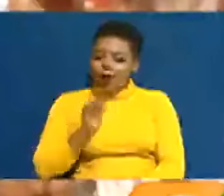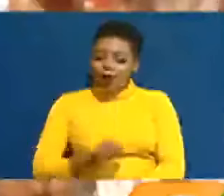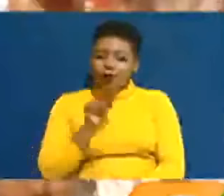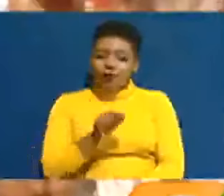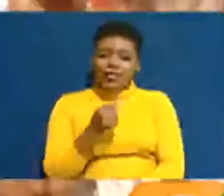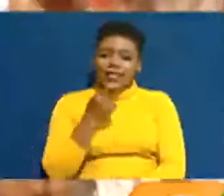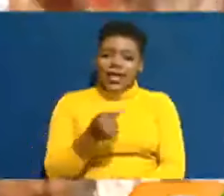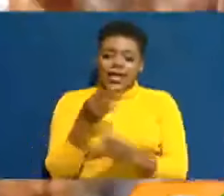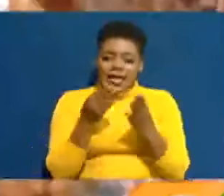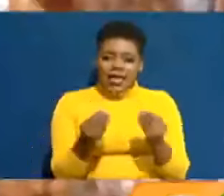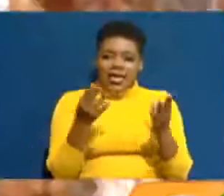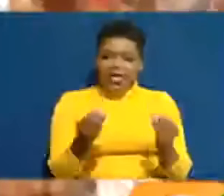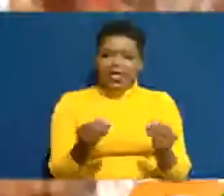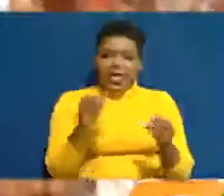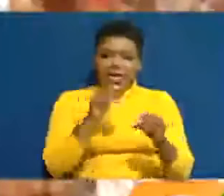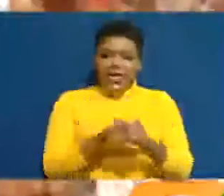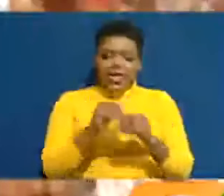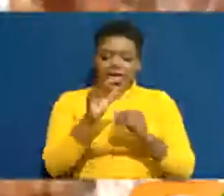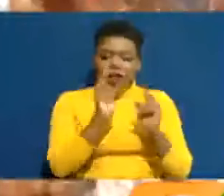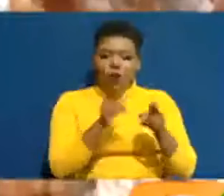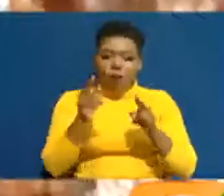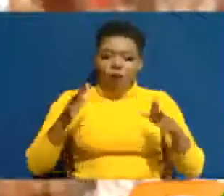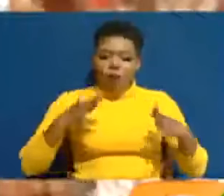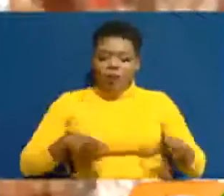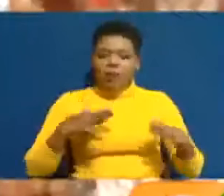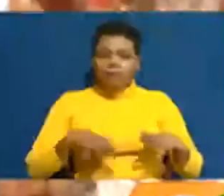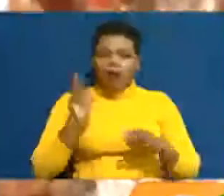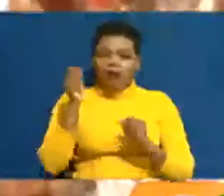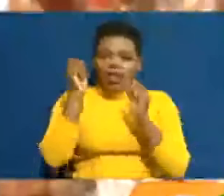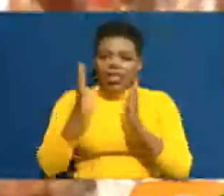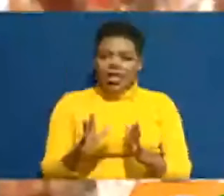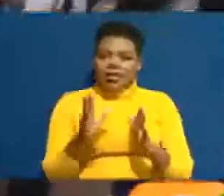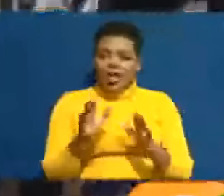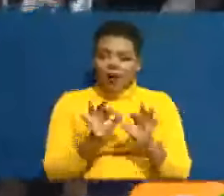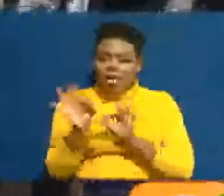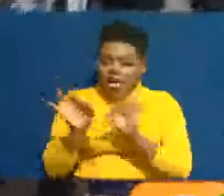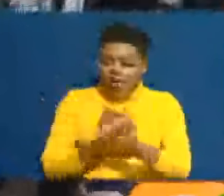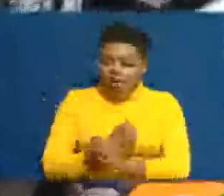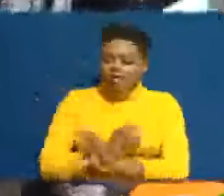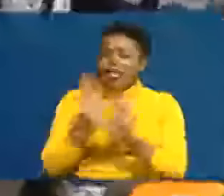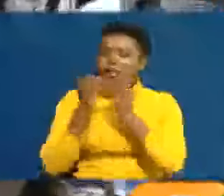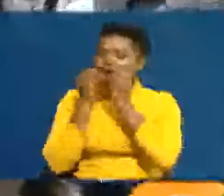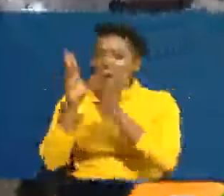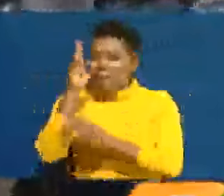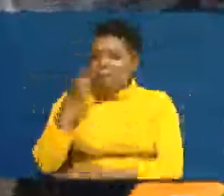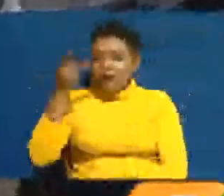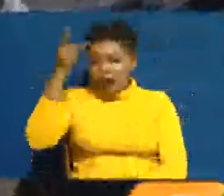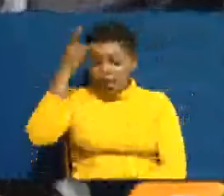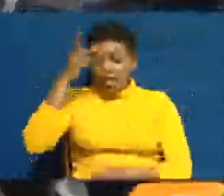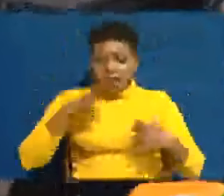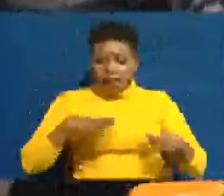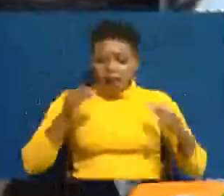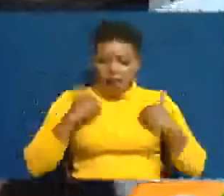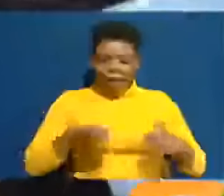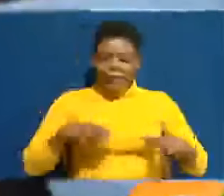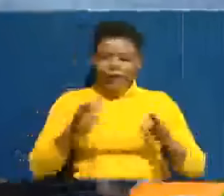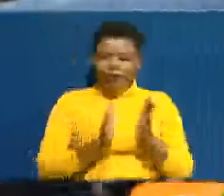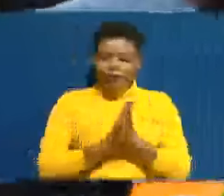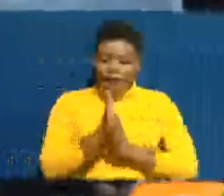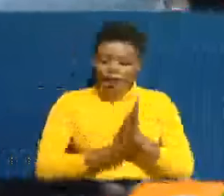in simple terms, in mwananchi terms, let me tell you, iko hivi na hivi na hivi. One of the mobilizers of Thursday's